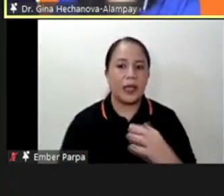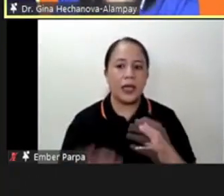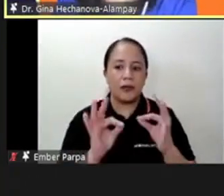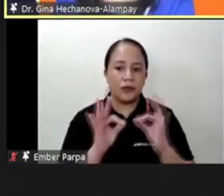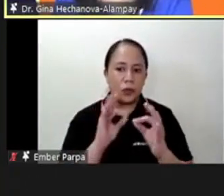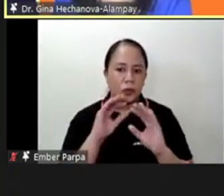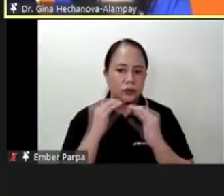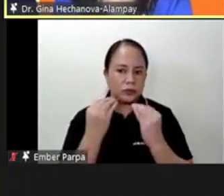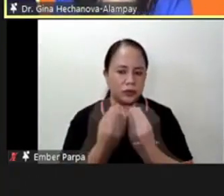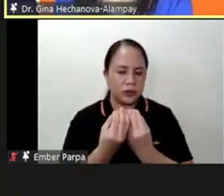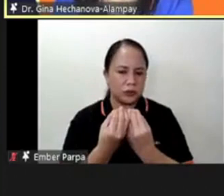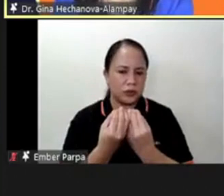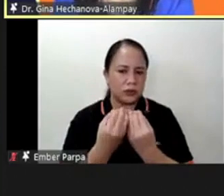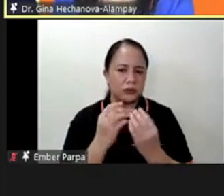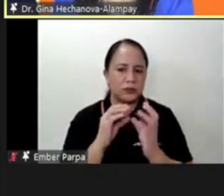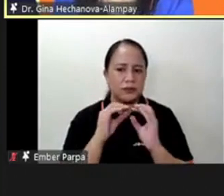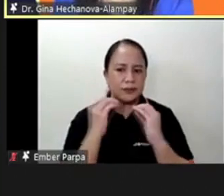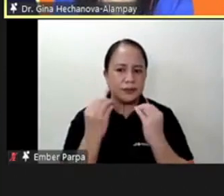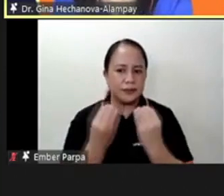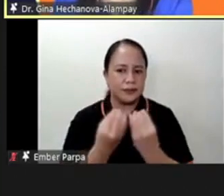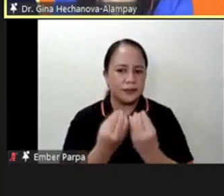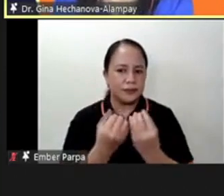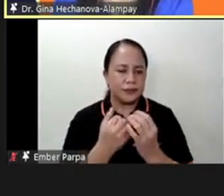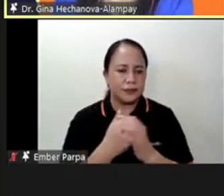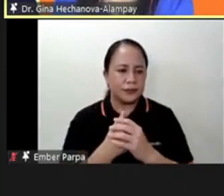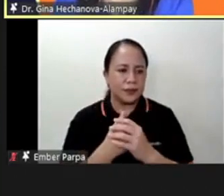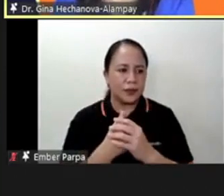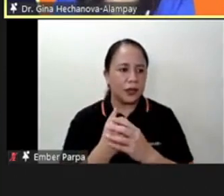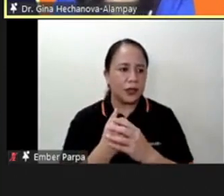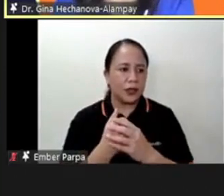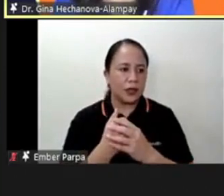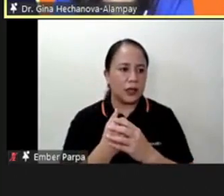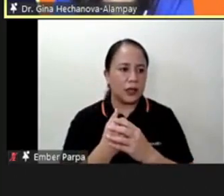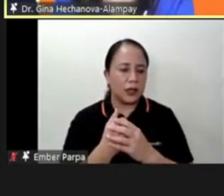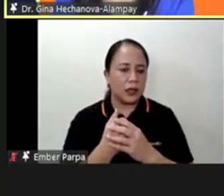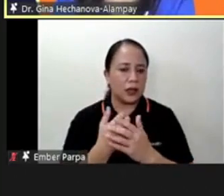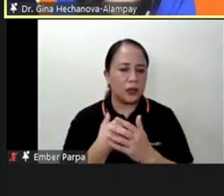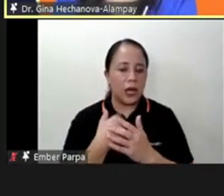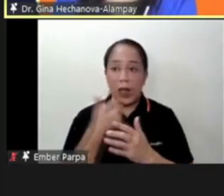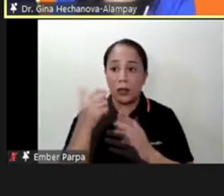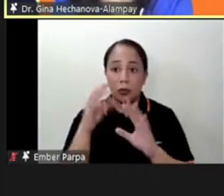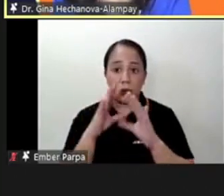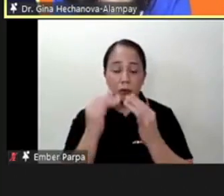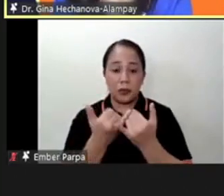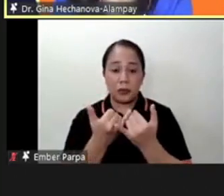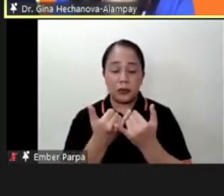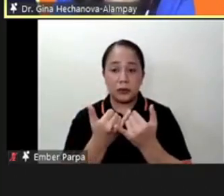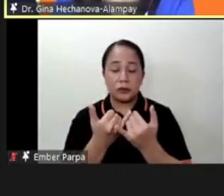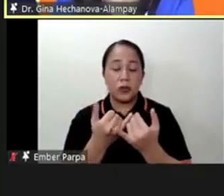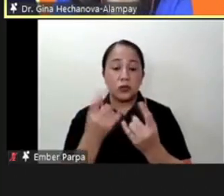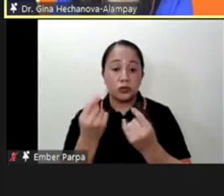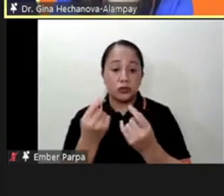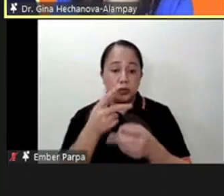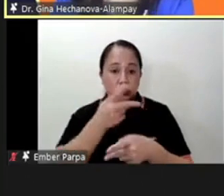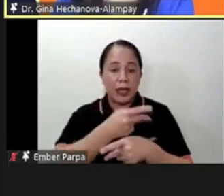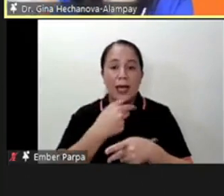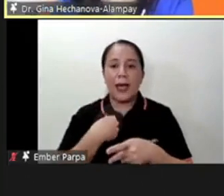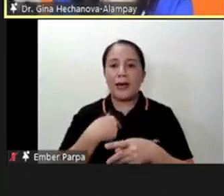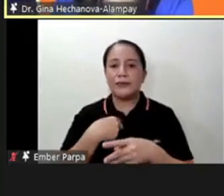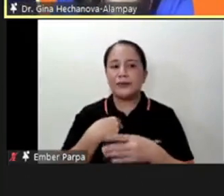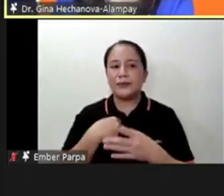organization, a part of an organization, there are things that companies can do to care for the employees, wellness